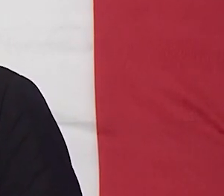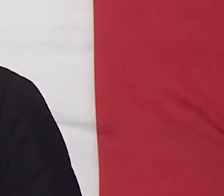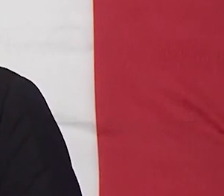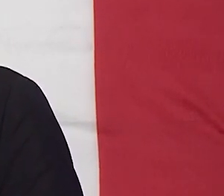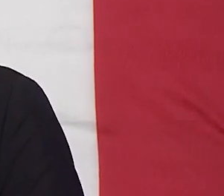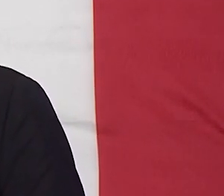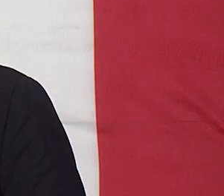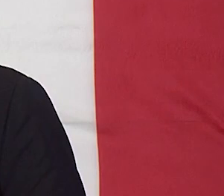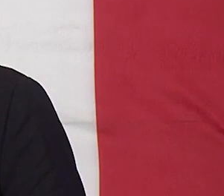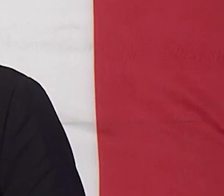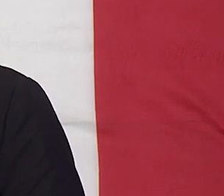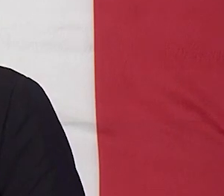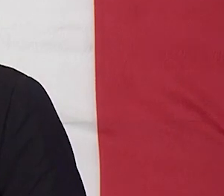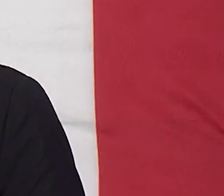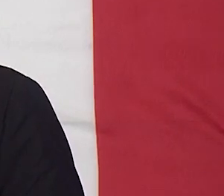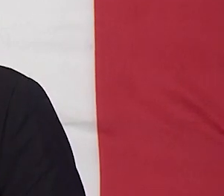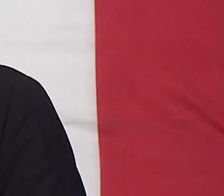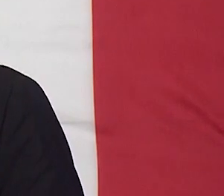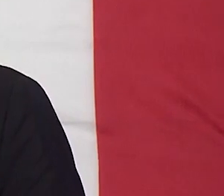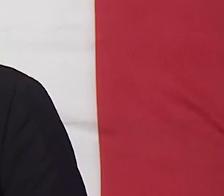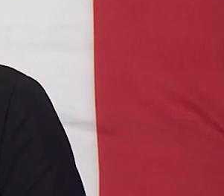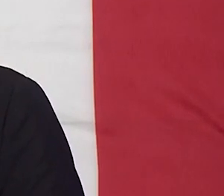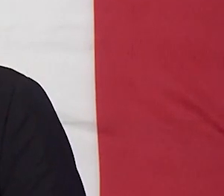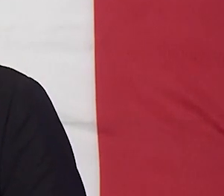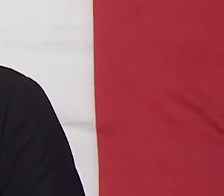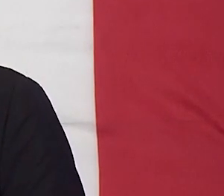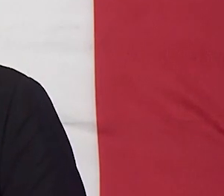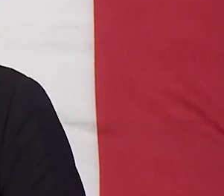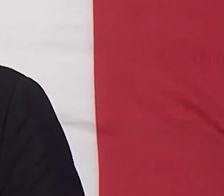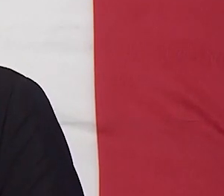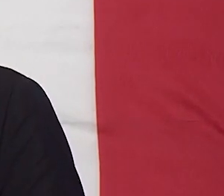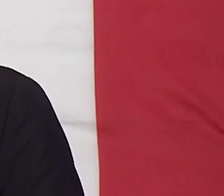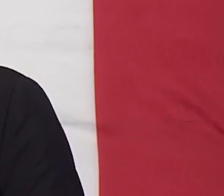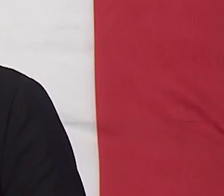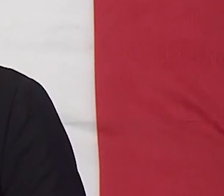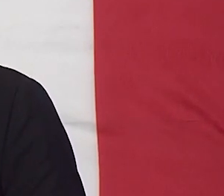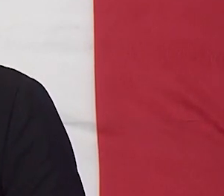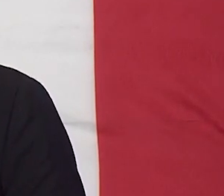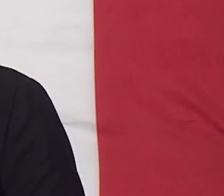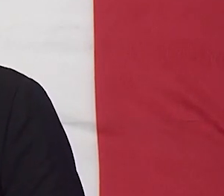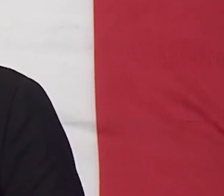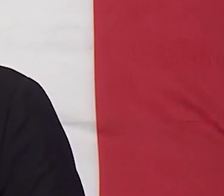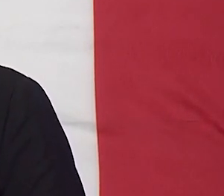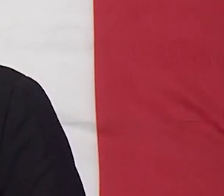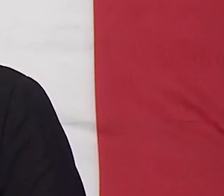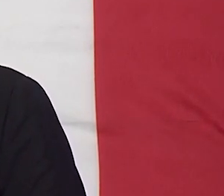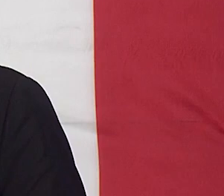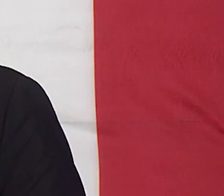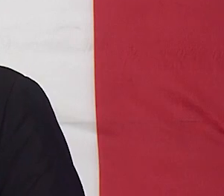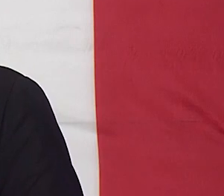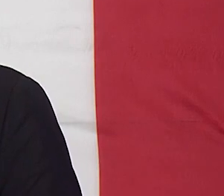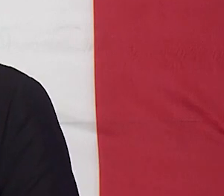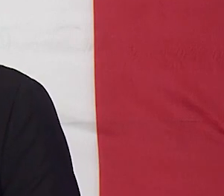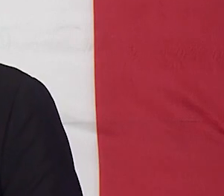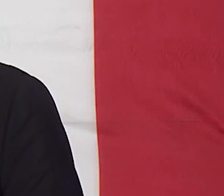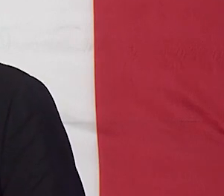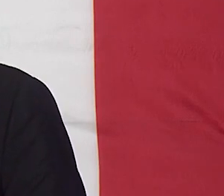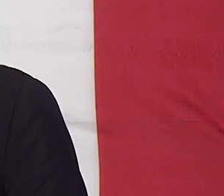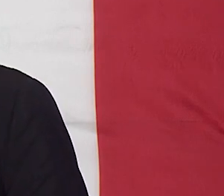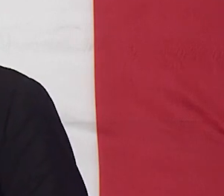violencia. During a time that we're living in a violence. Que no sabemos qué hacer. That we don't know what to do many times. Nuestros